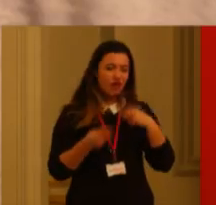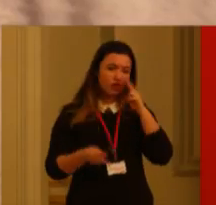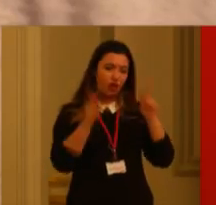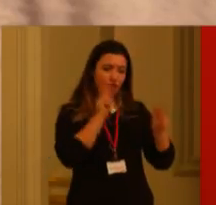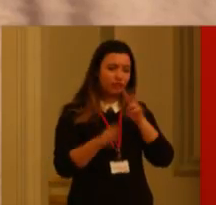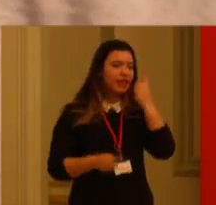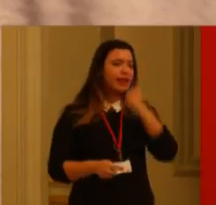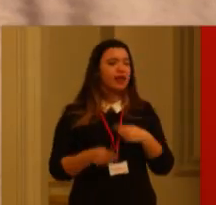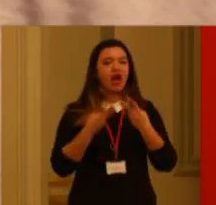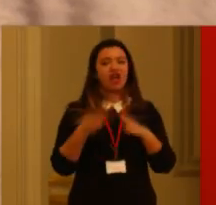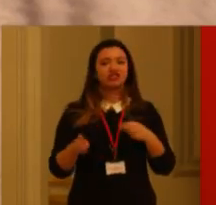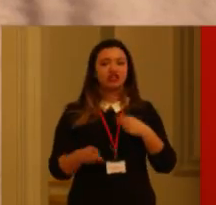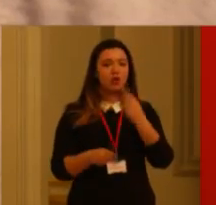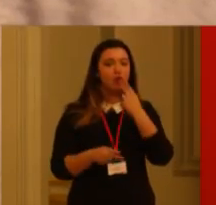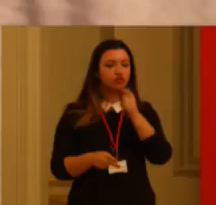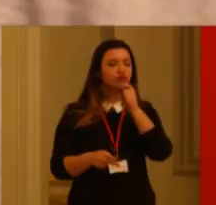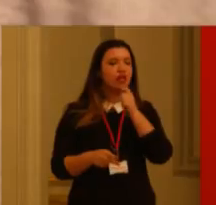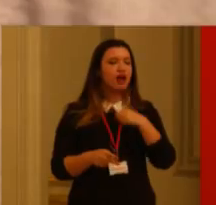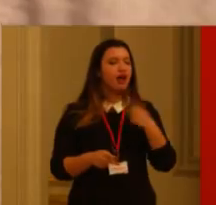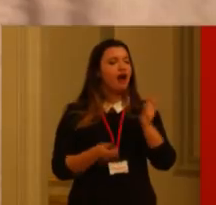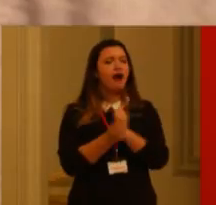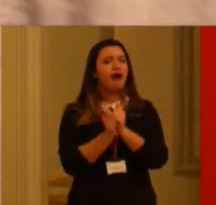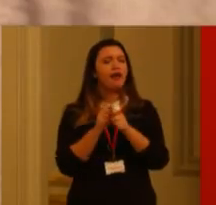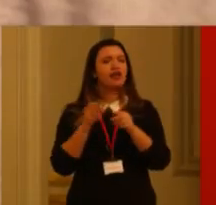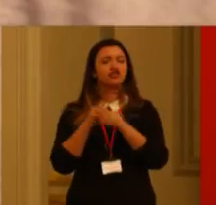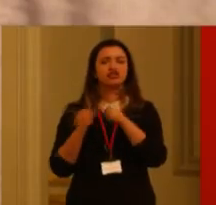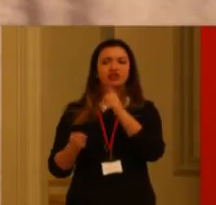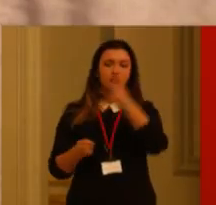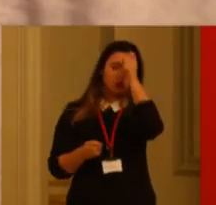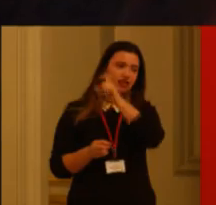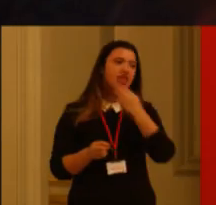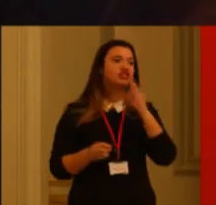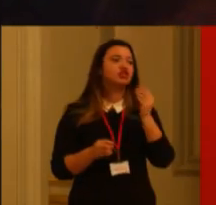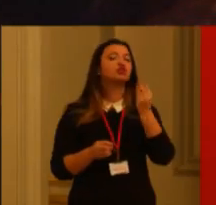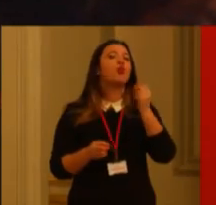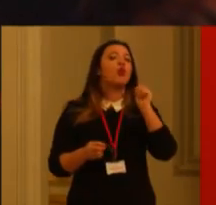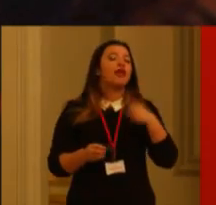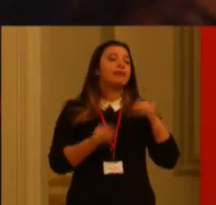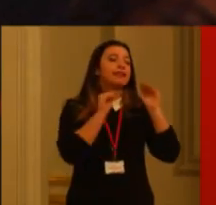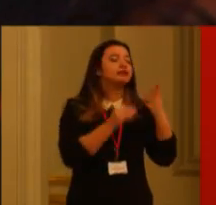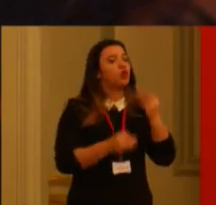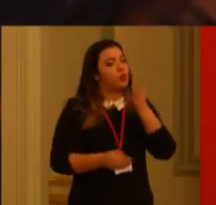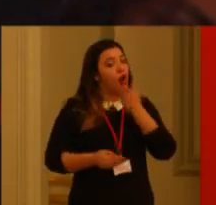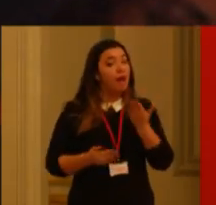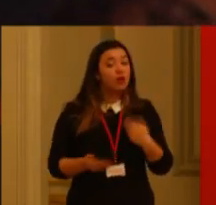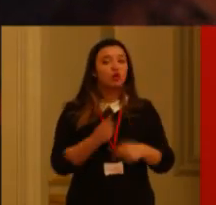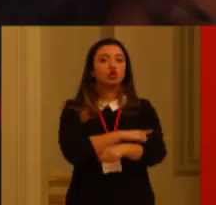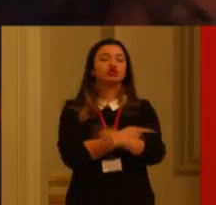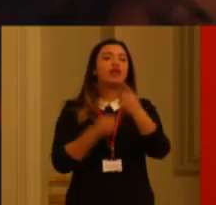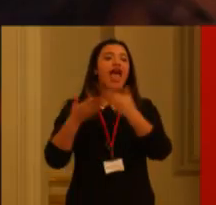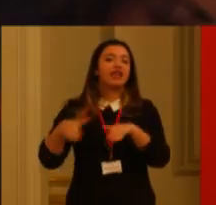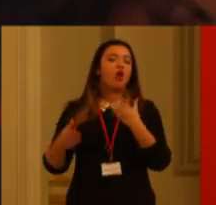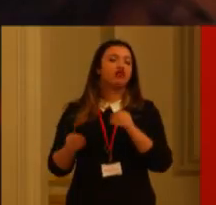the interviews we had in the videos, and that was mentioned in the inaugural speeches. Families are seen as a great support